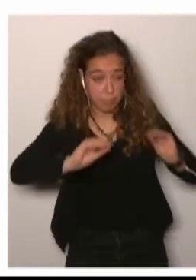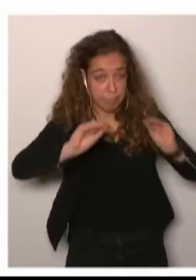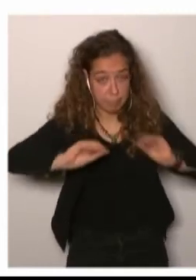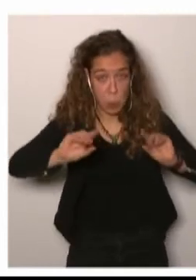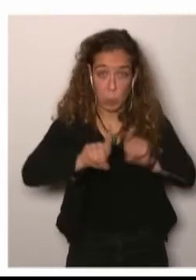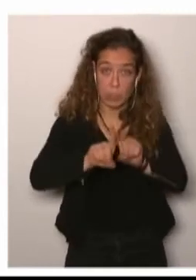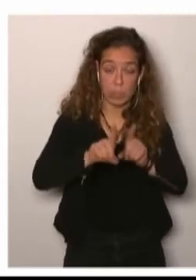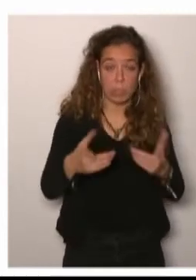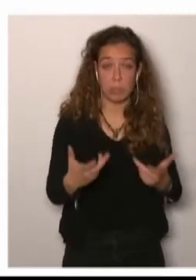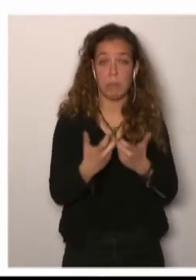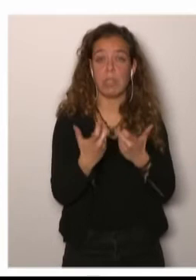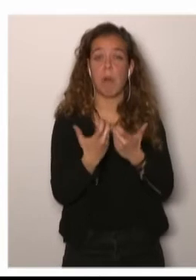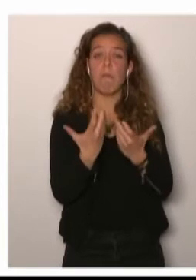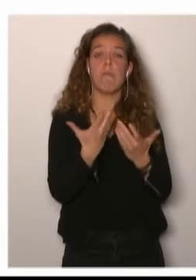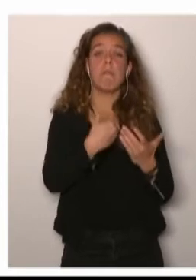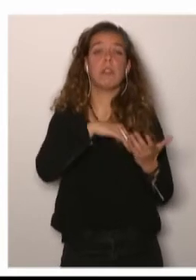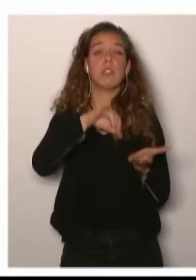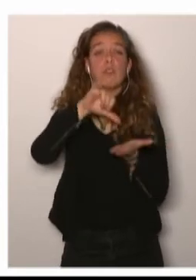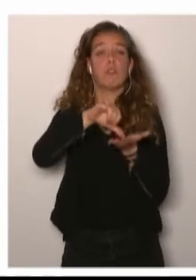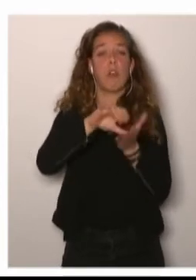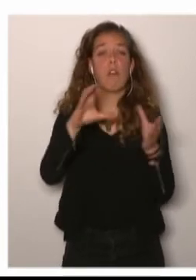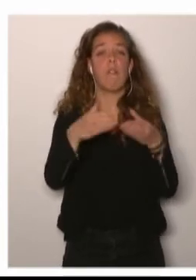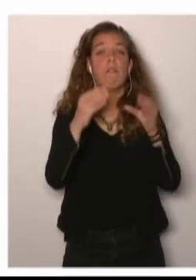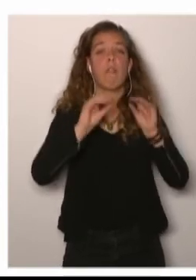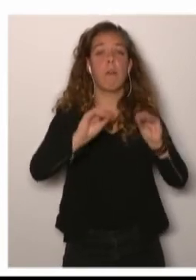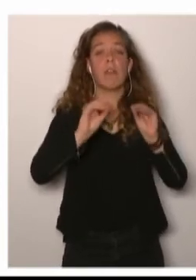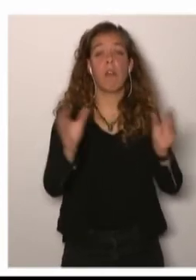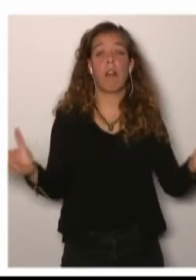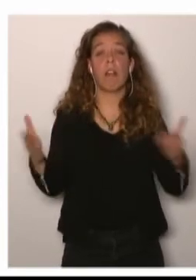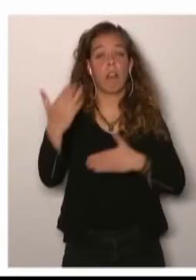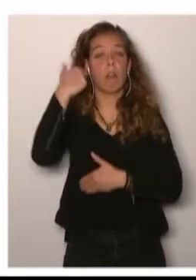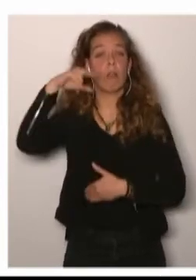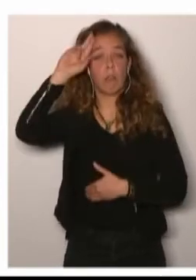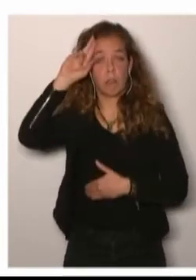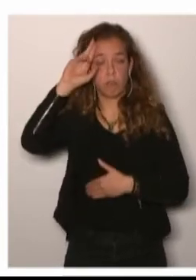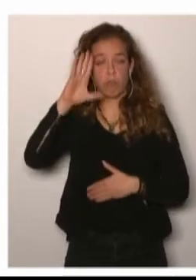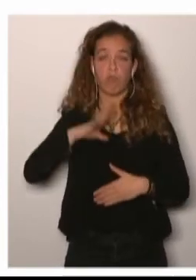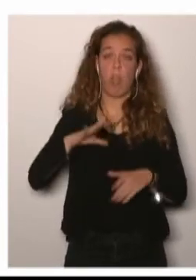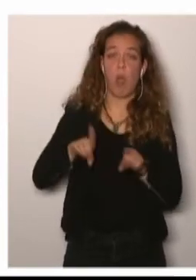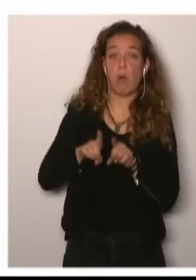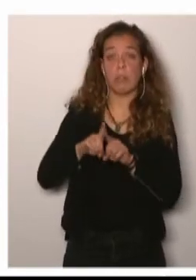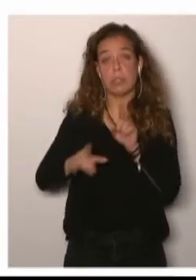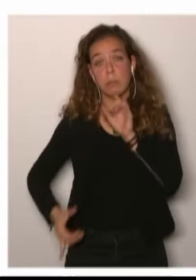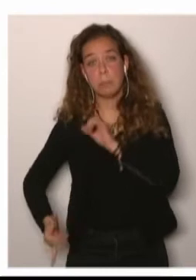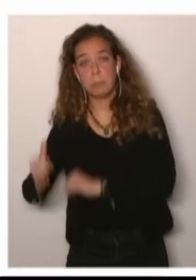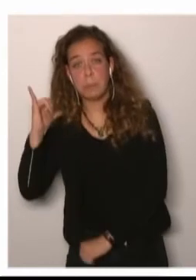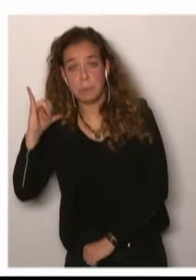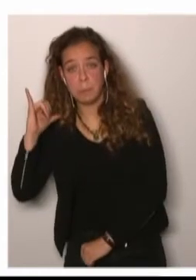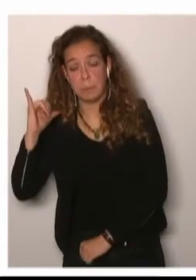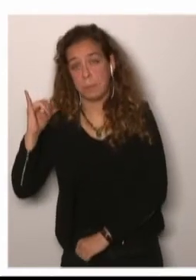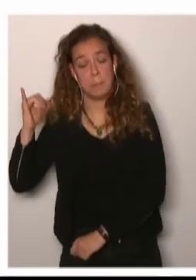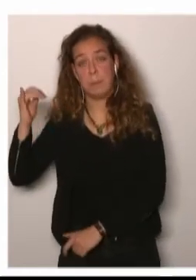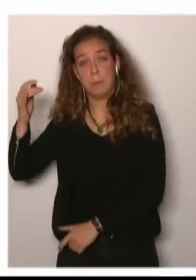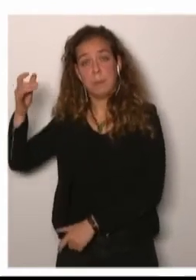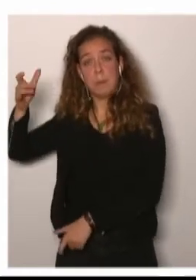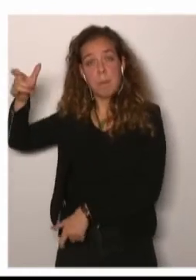being involved actively in educational initiatives led by academia, for example, by